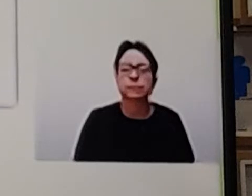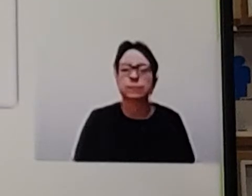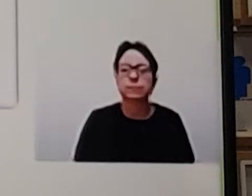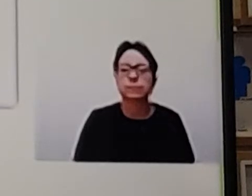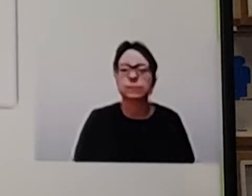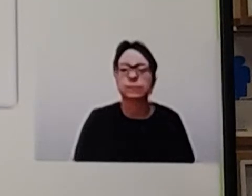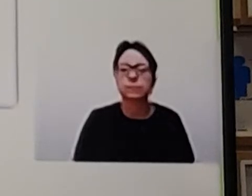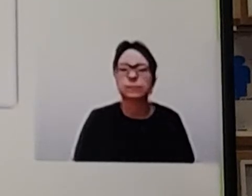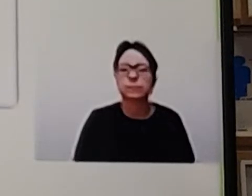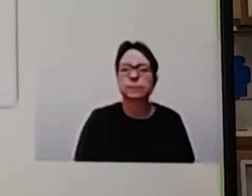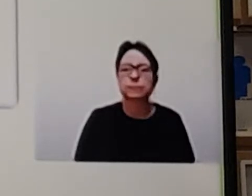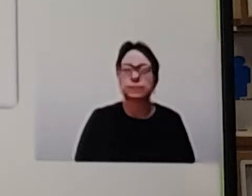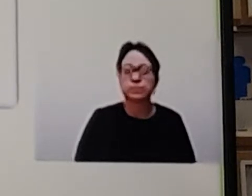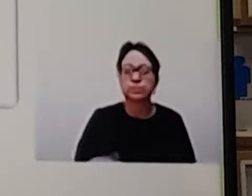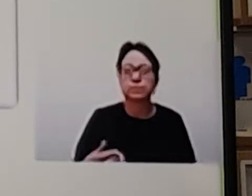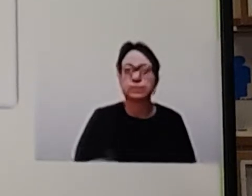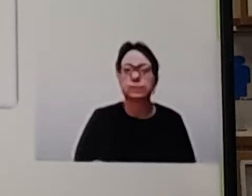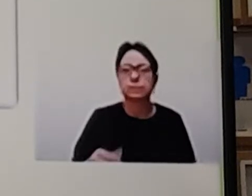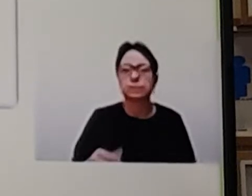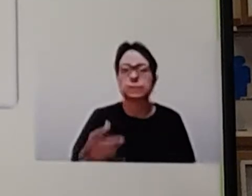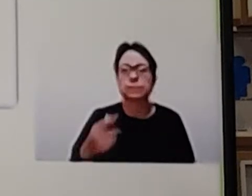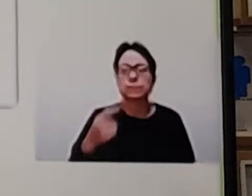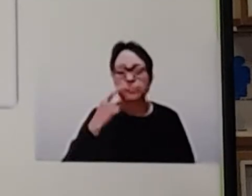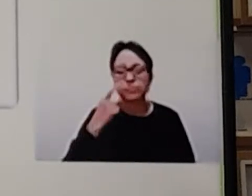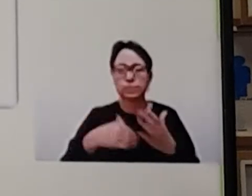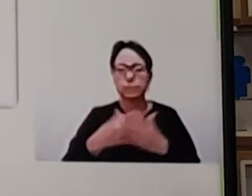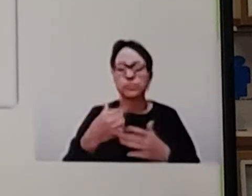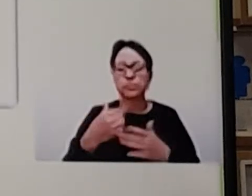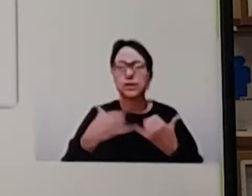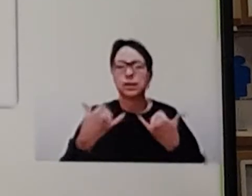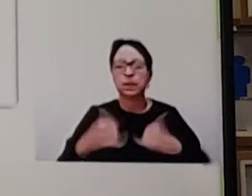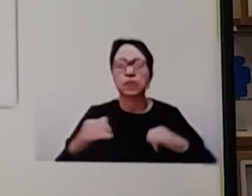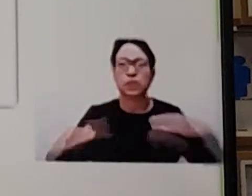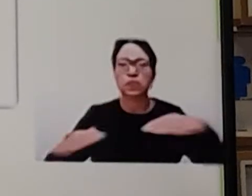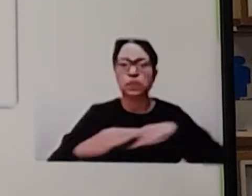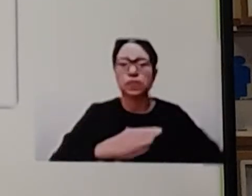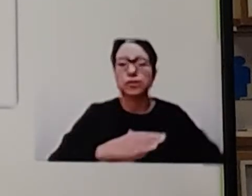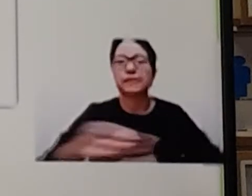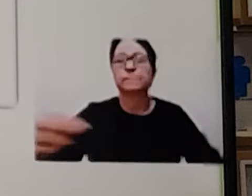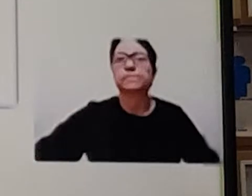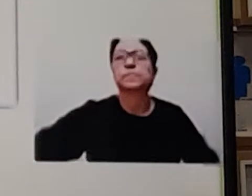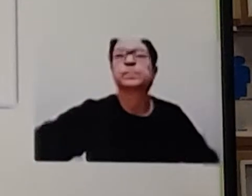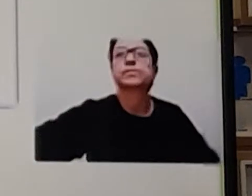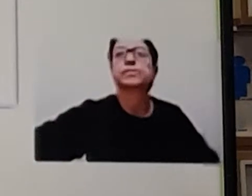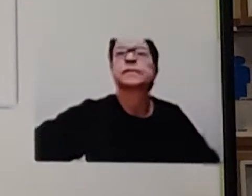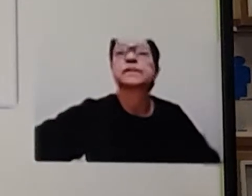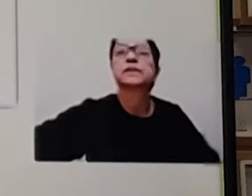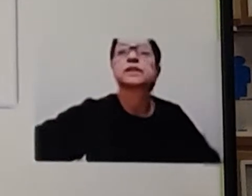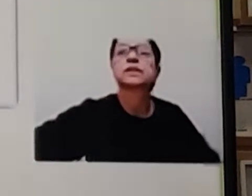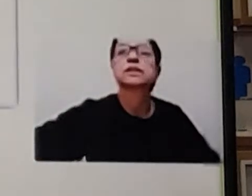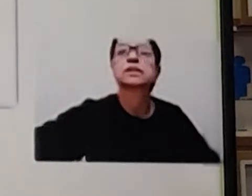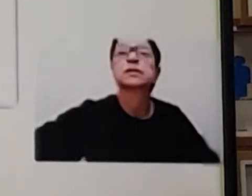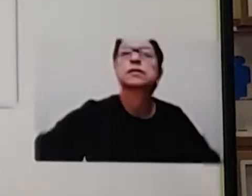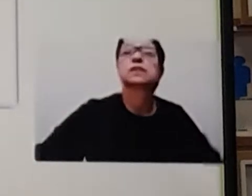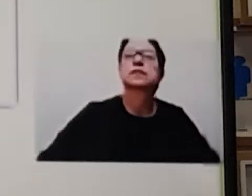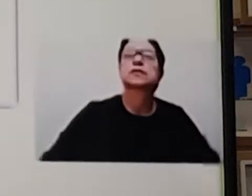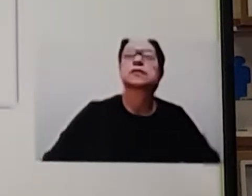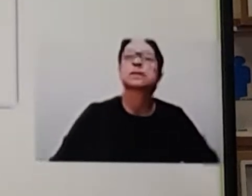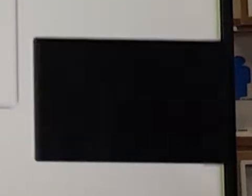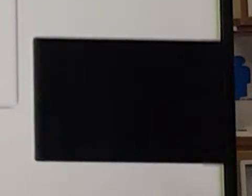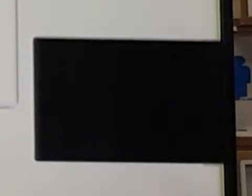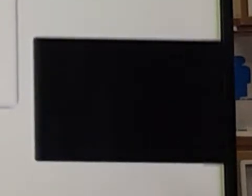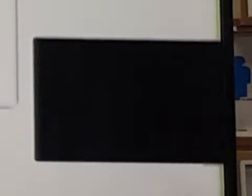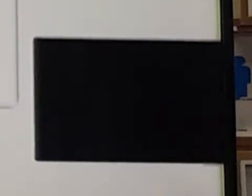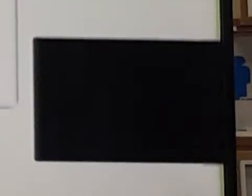than 10 meter, then you need a rest area in the middle of the ramp. So every height of 1 meter, you need 10